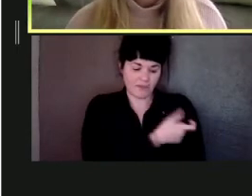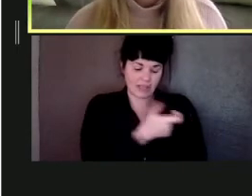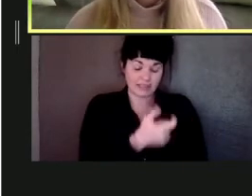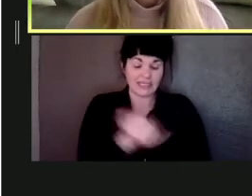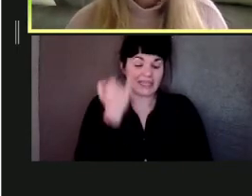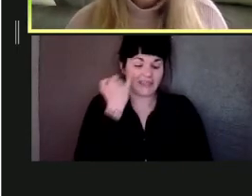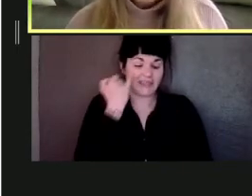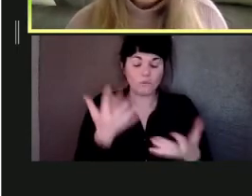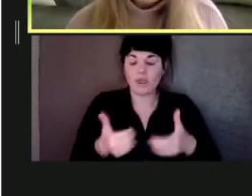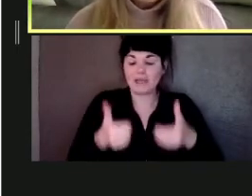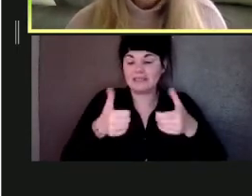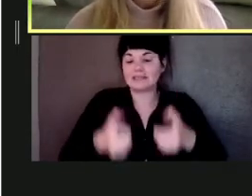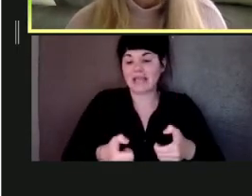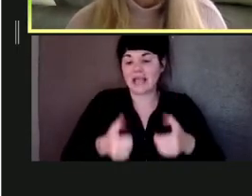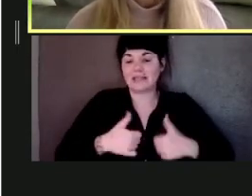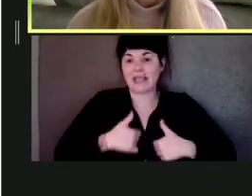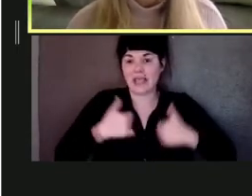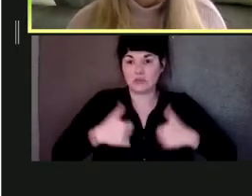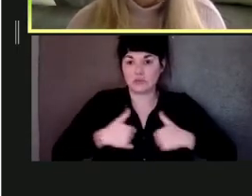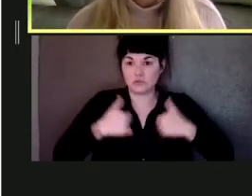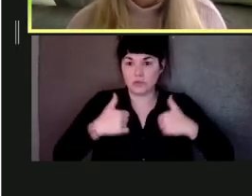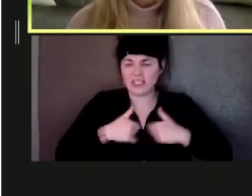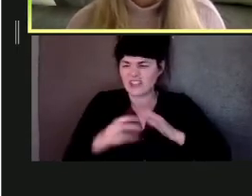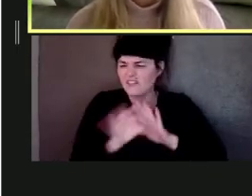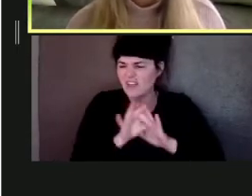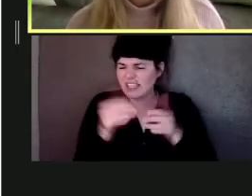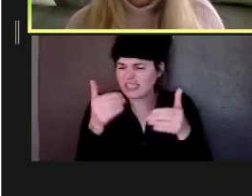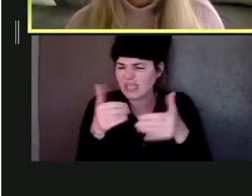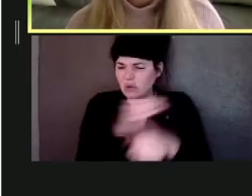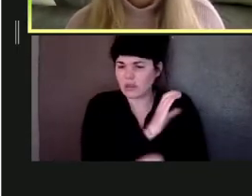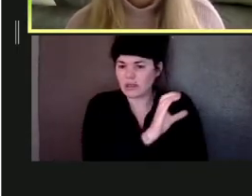to find the nearest clinic to you, you can always text